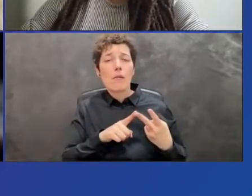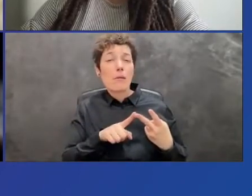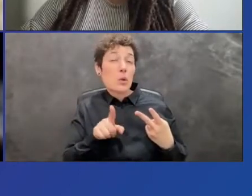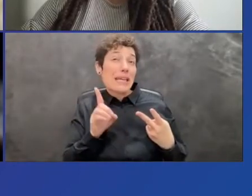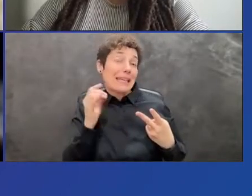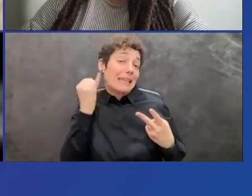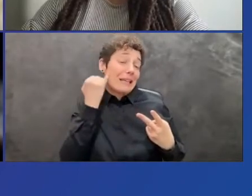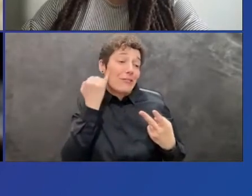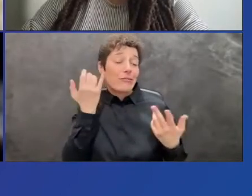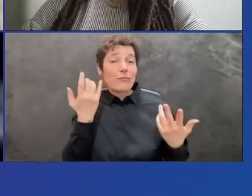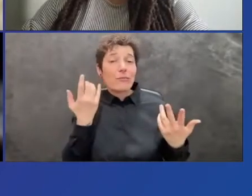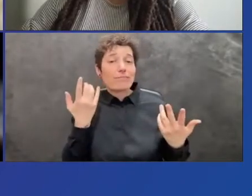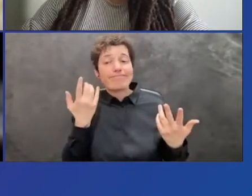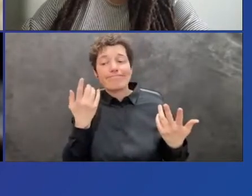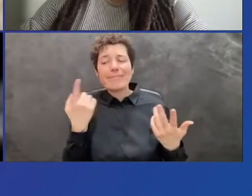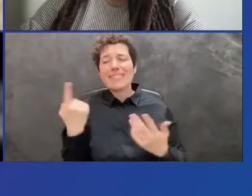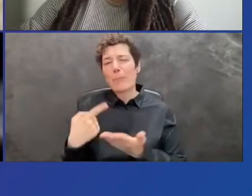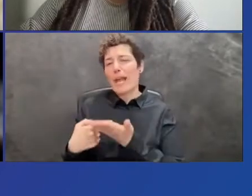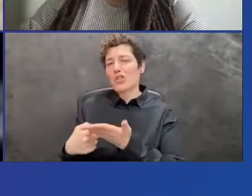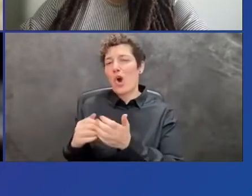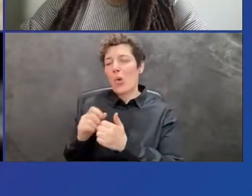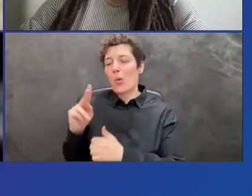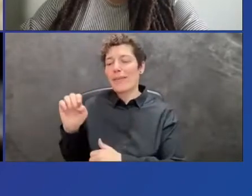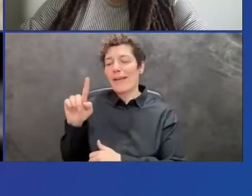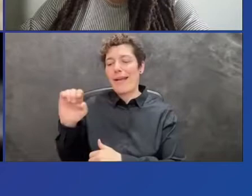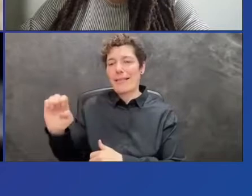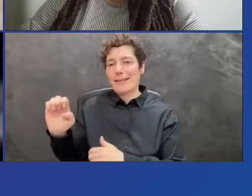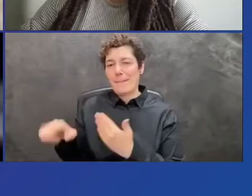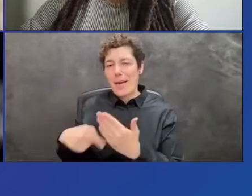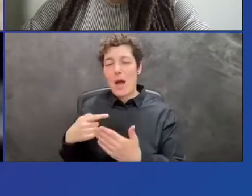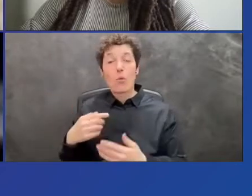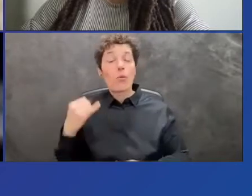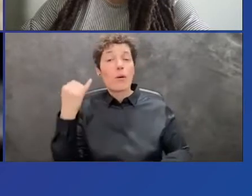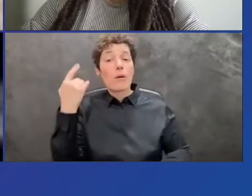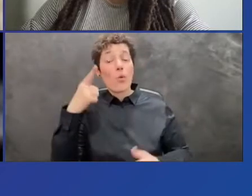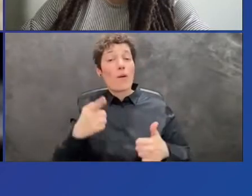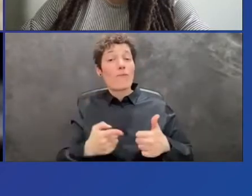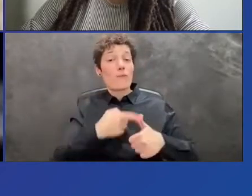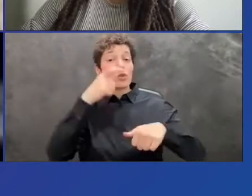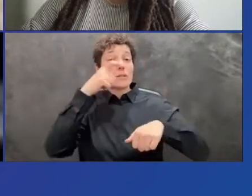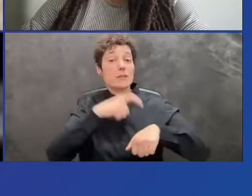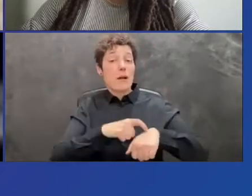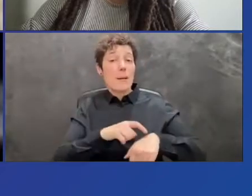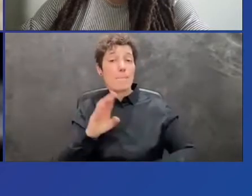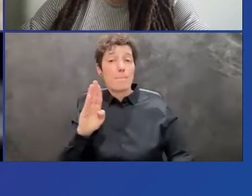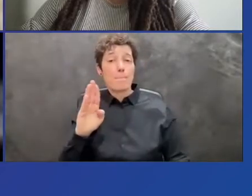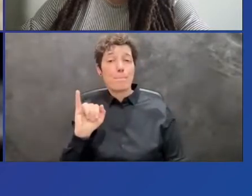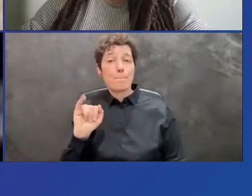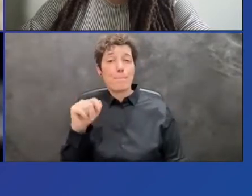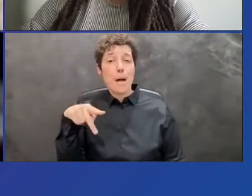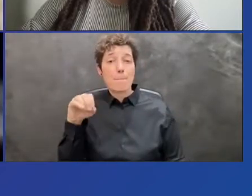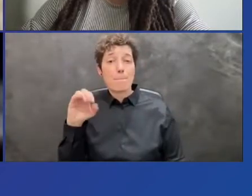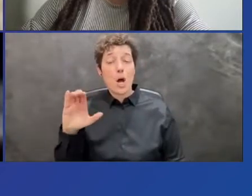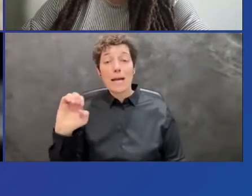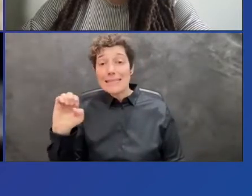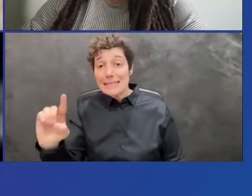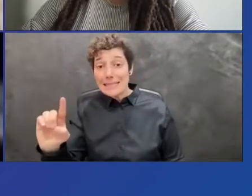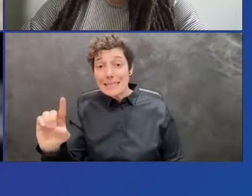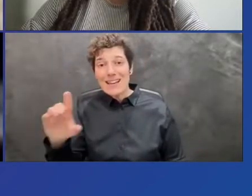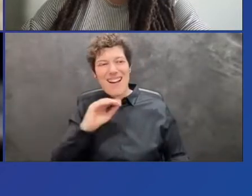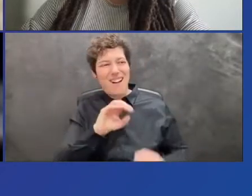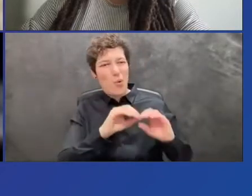if we are, something Kellee and I talk about is for first time BIPOC EDs and in historically white